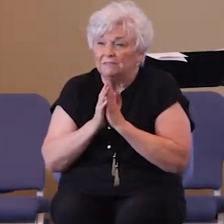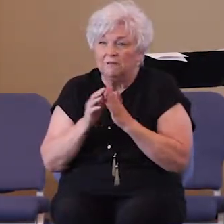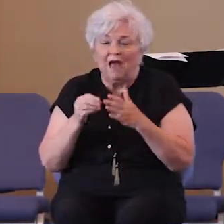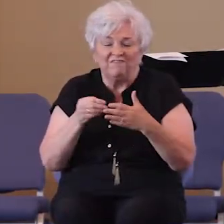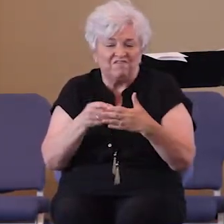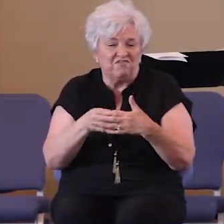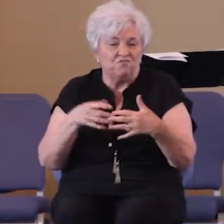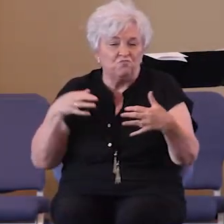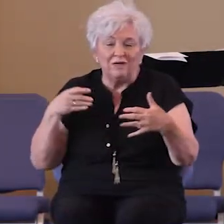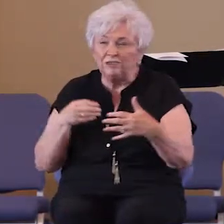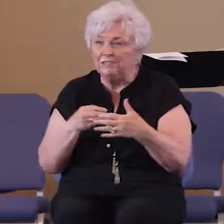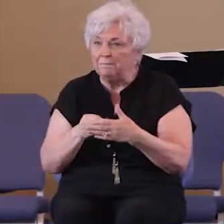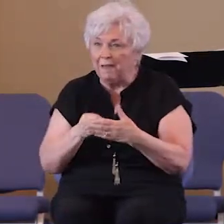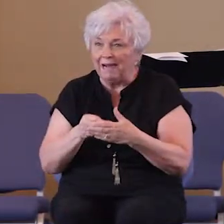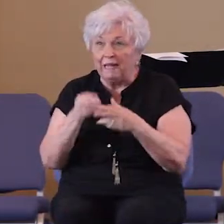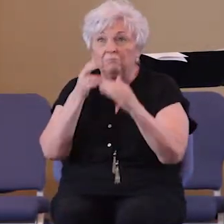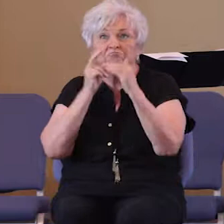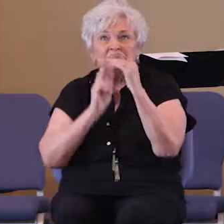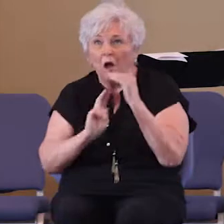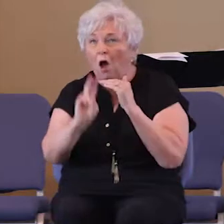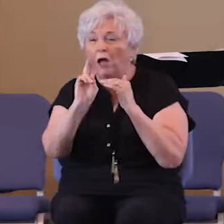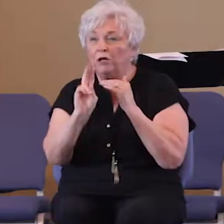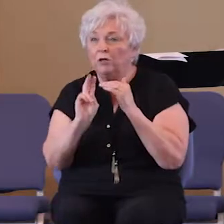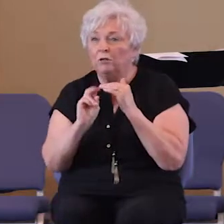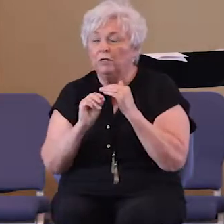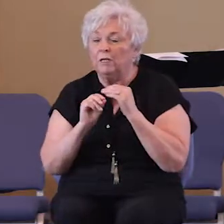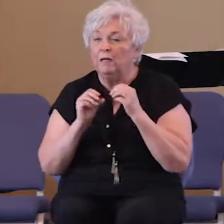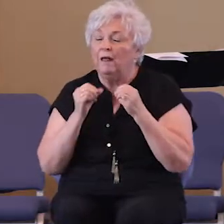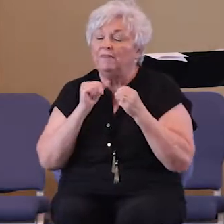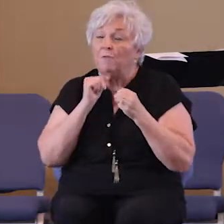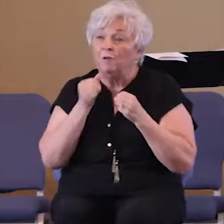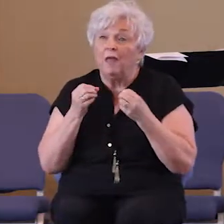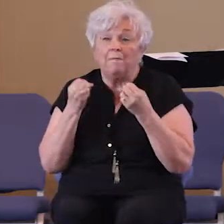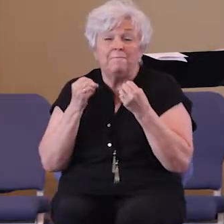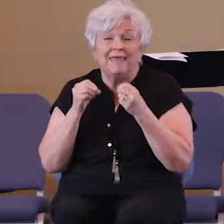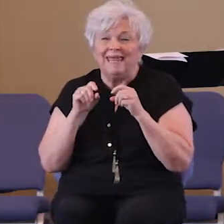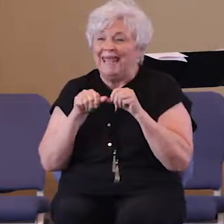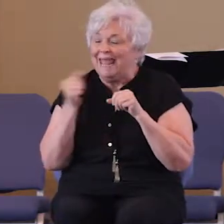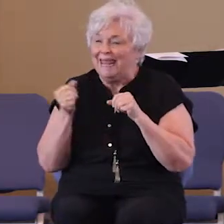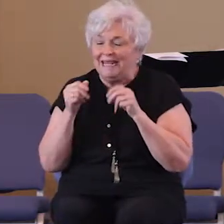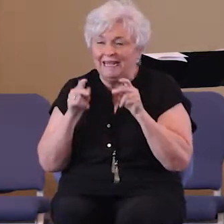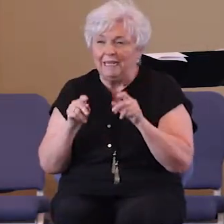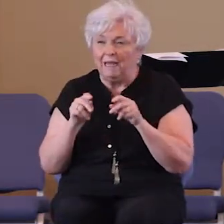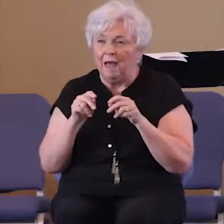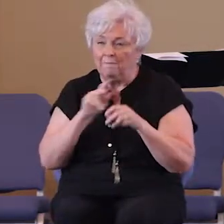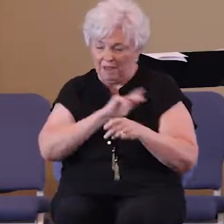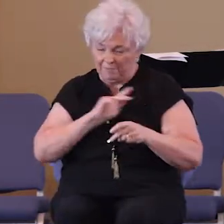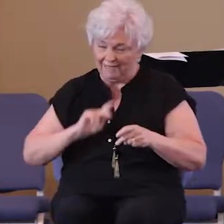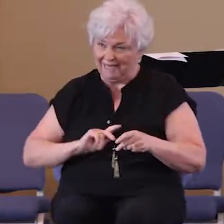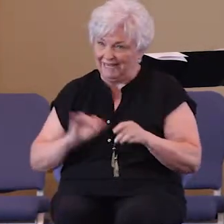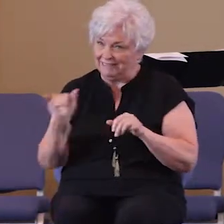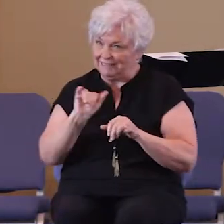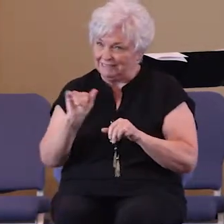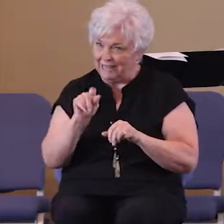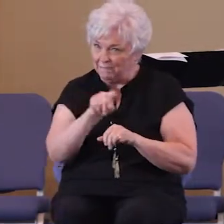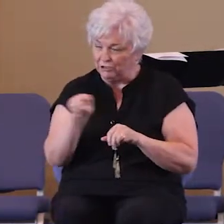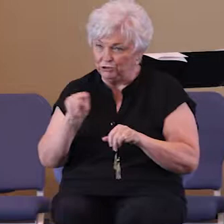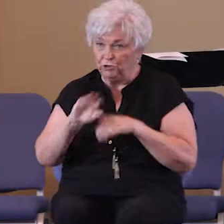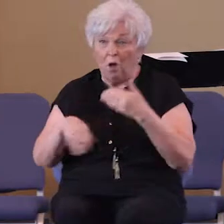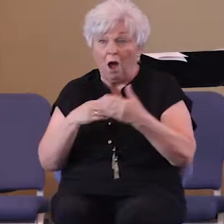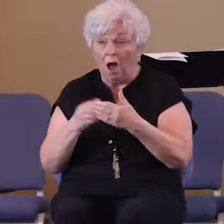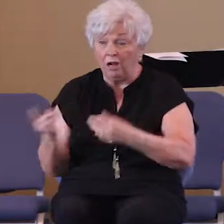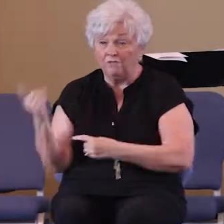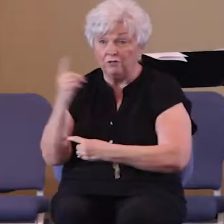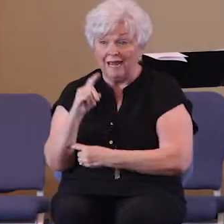honor, so that there will not be many in any among the kings like you all of your days. If